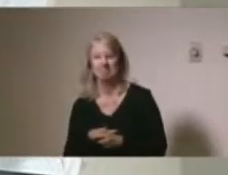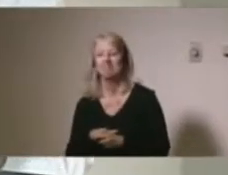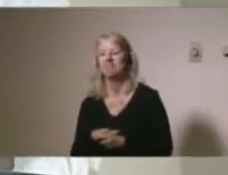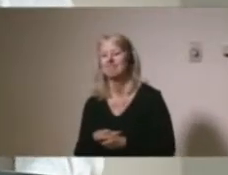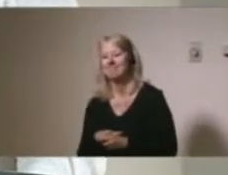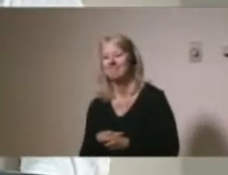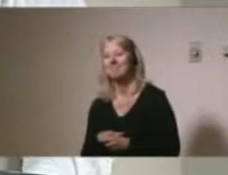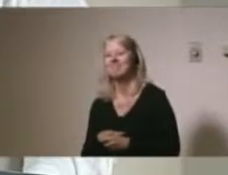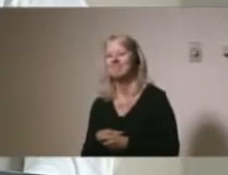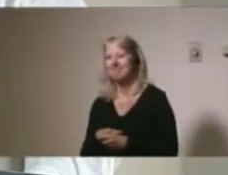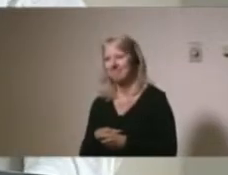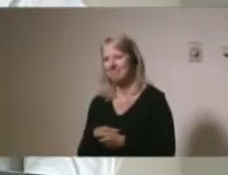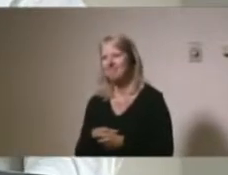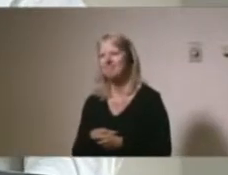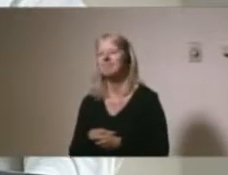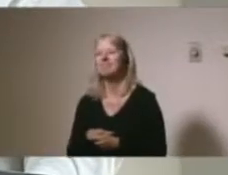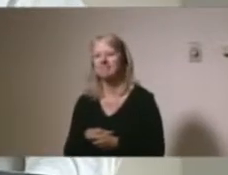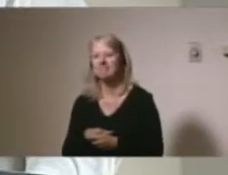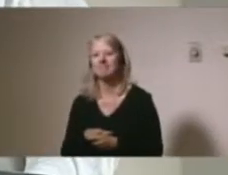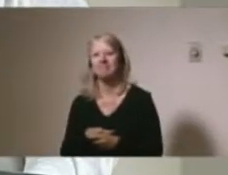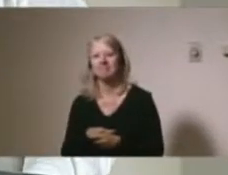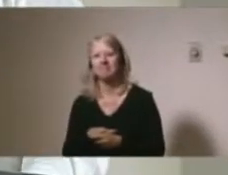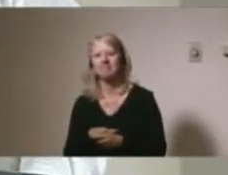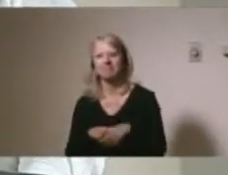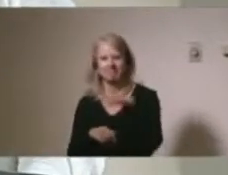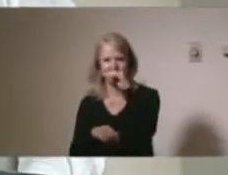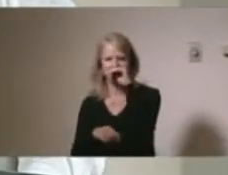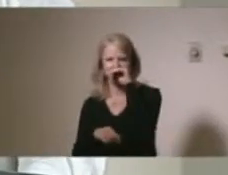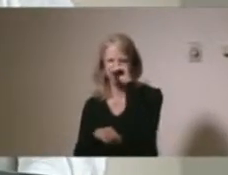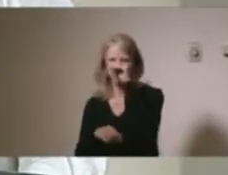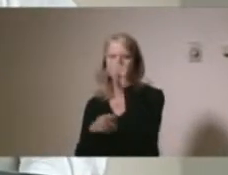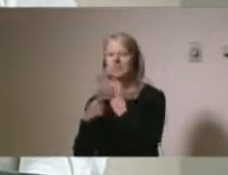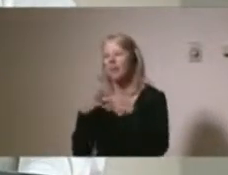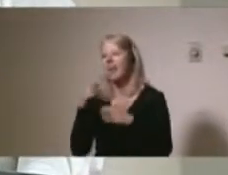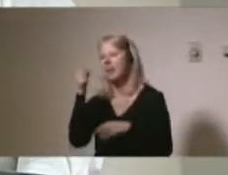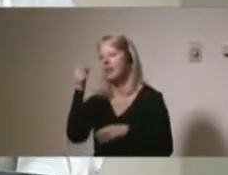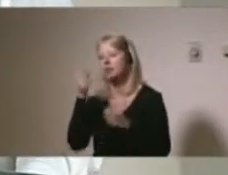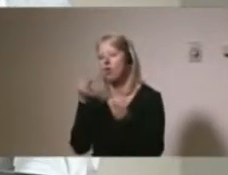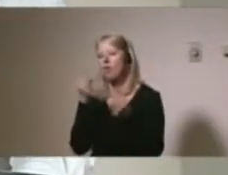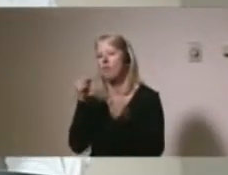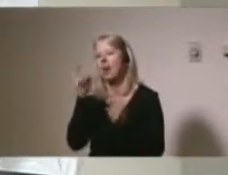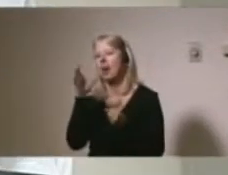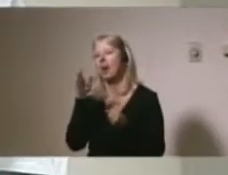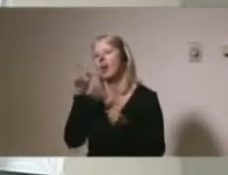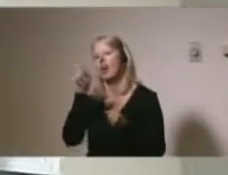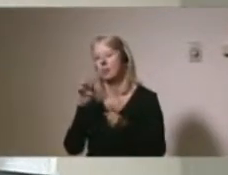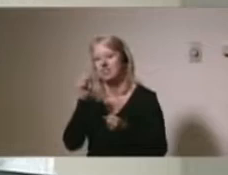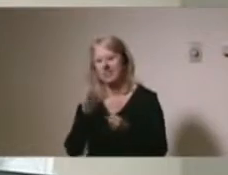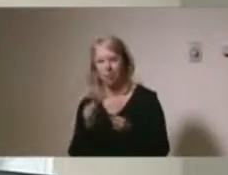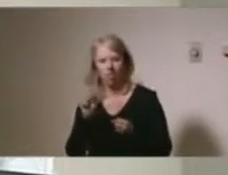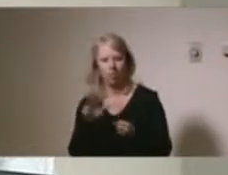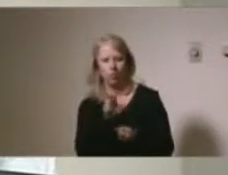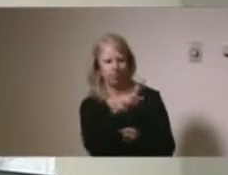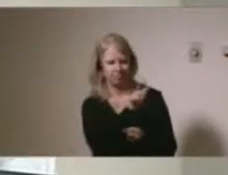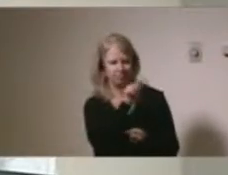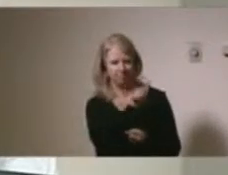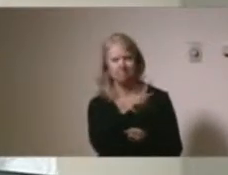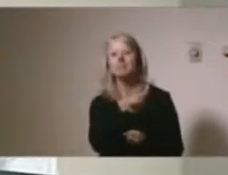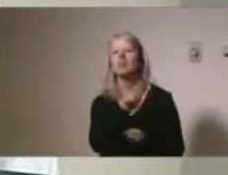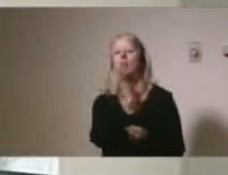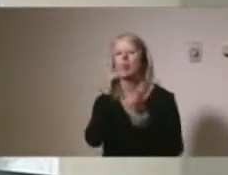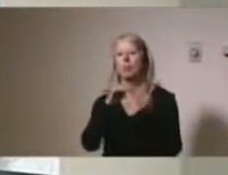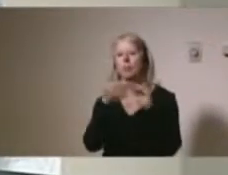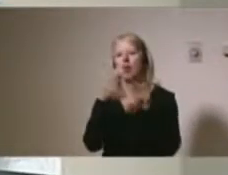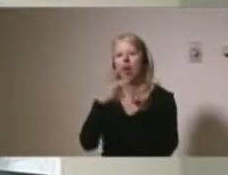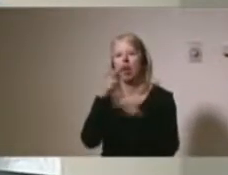And so then I drove 100 kilometers south, 300 kilometers across, and I went to a community called